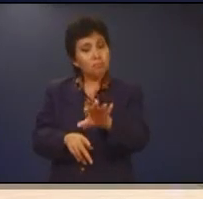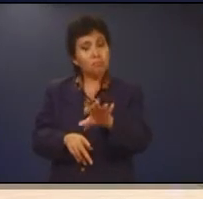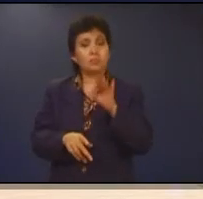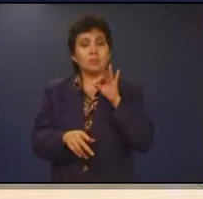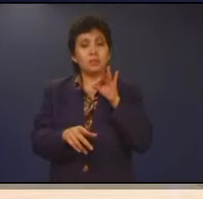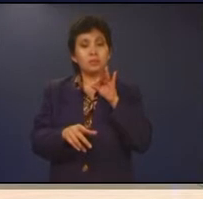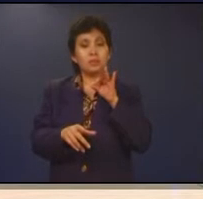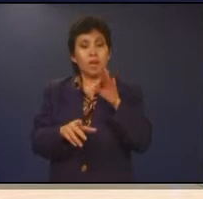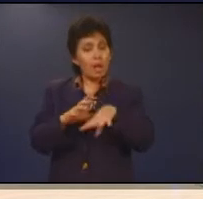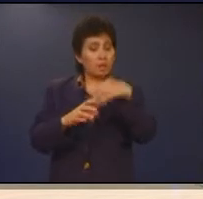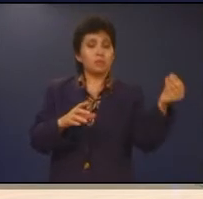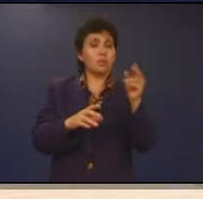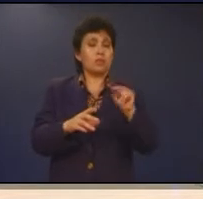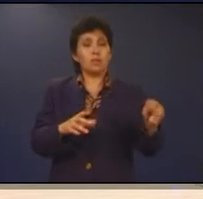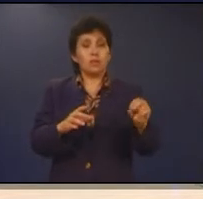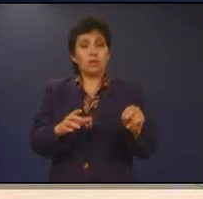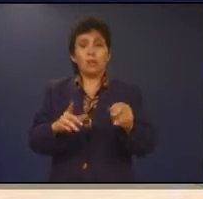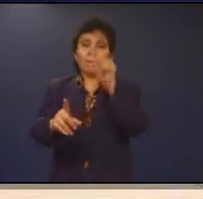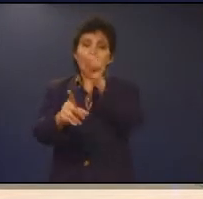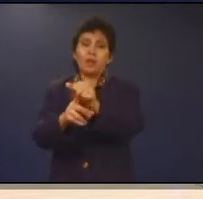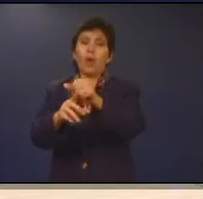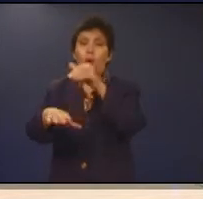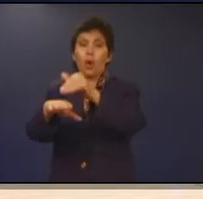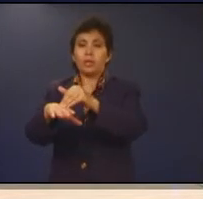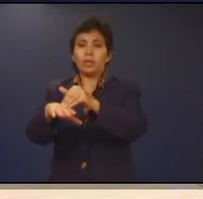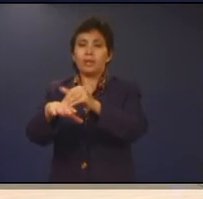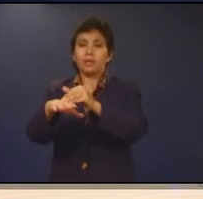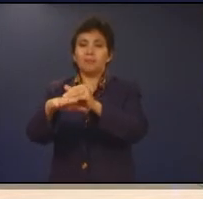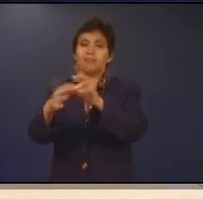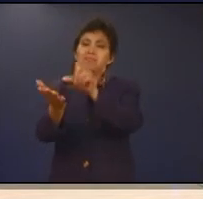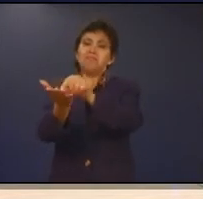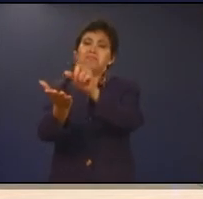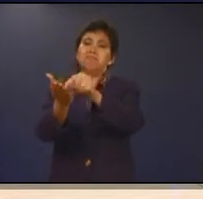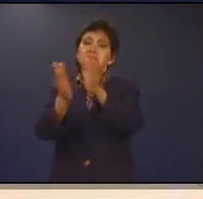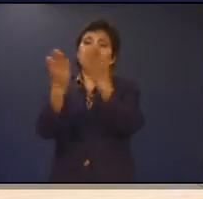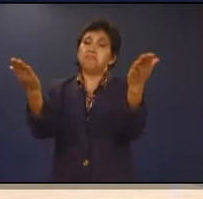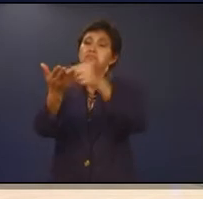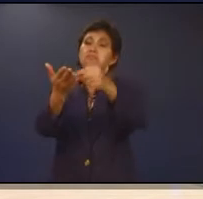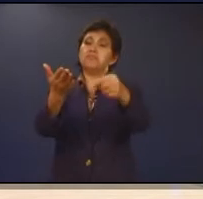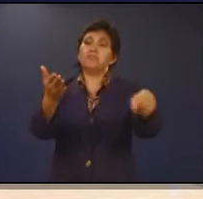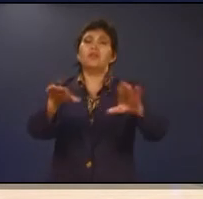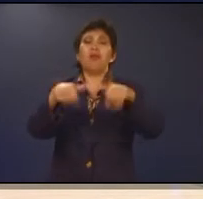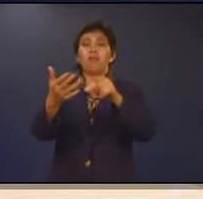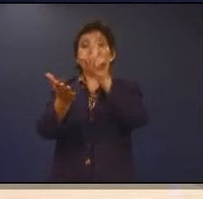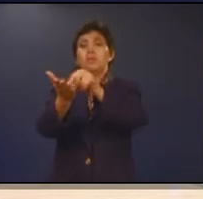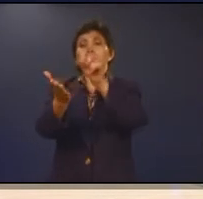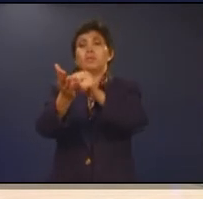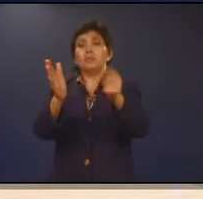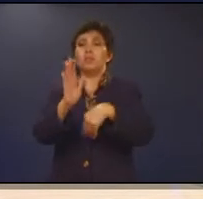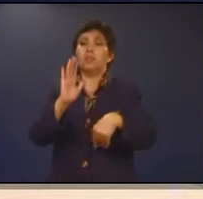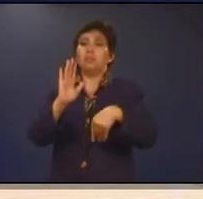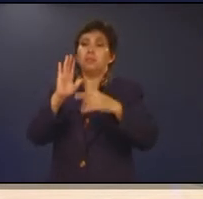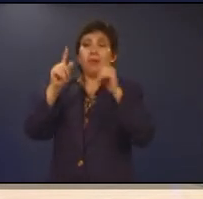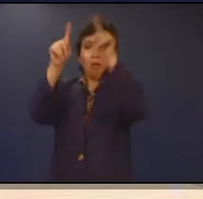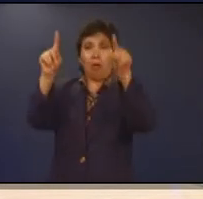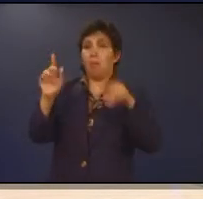it externally. They would blame it on the media. They would blame it on how the media